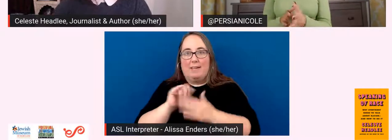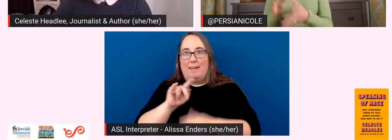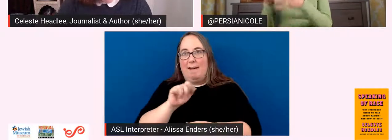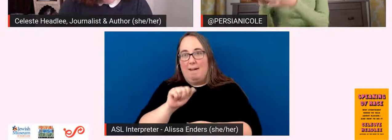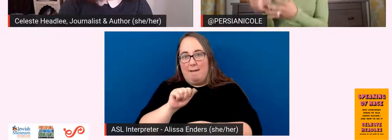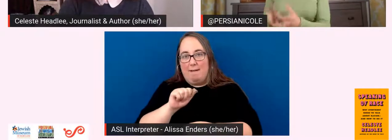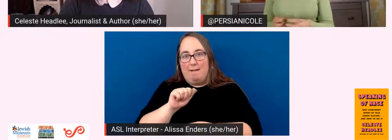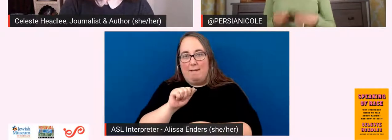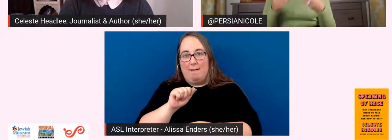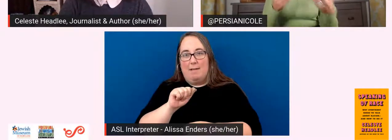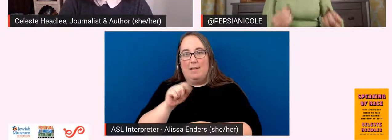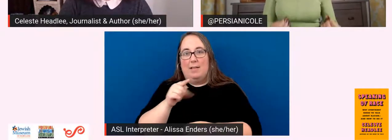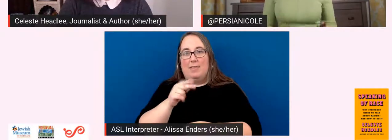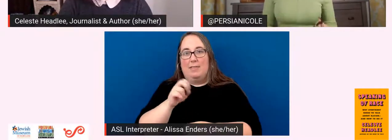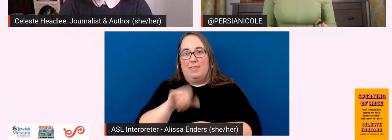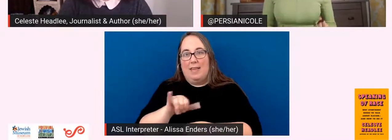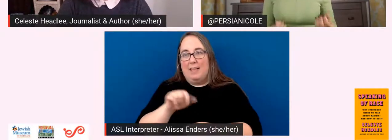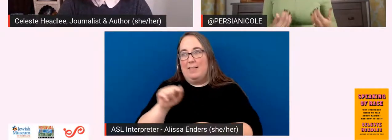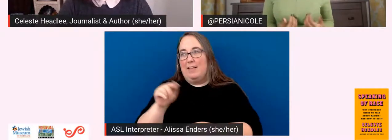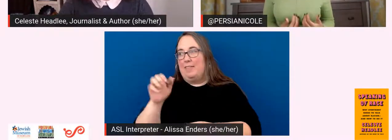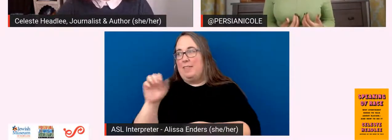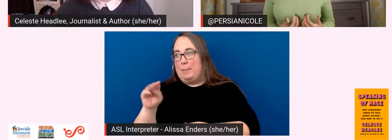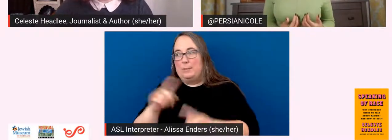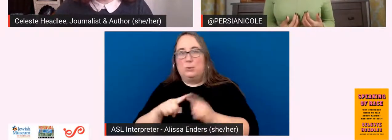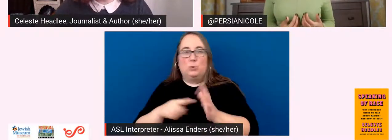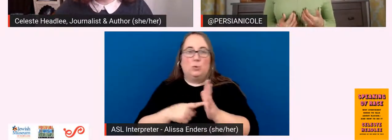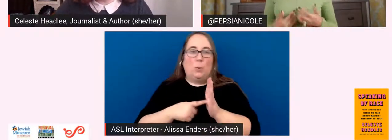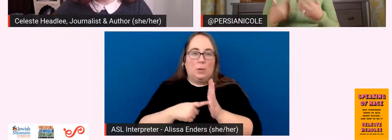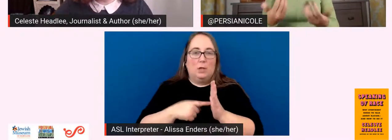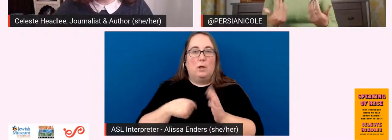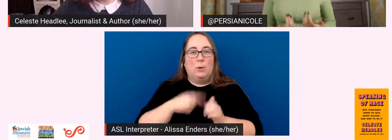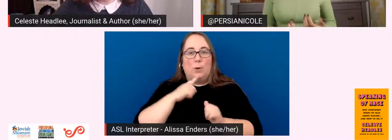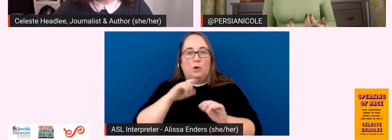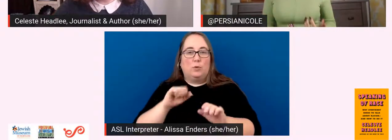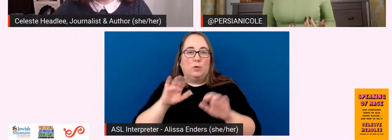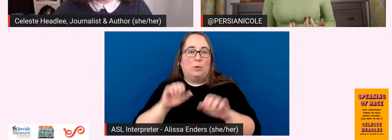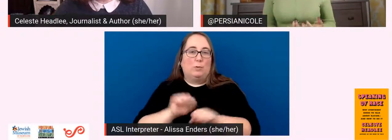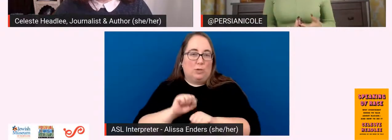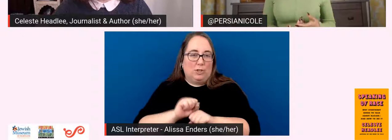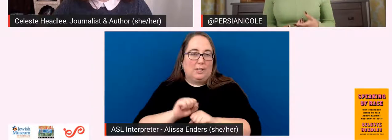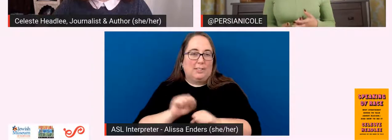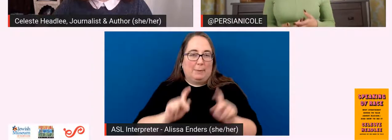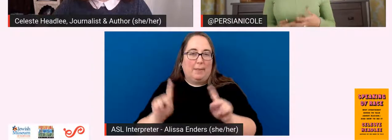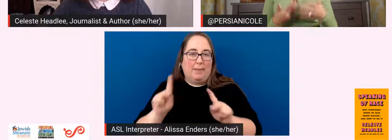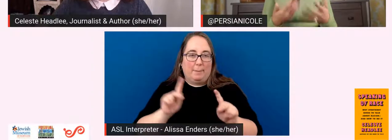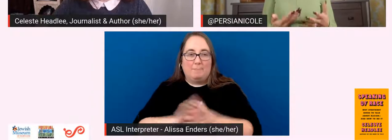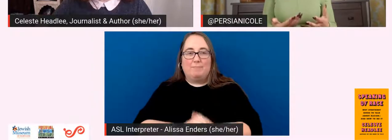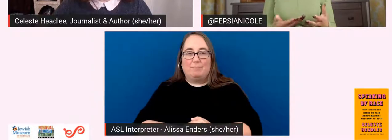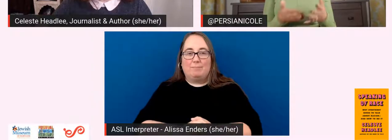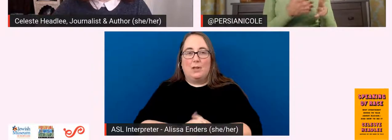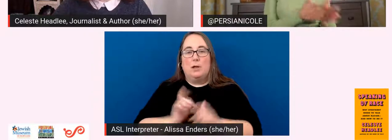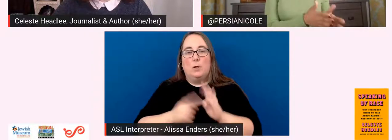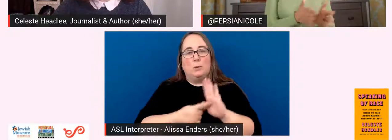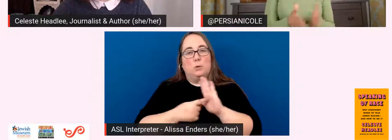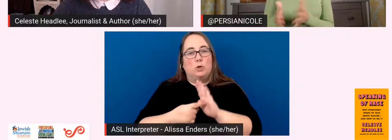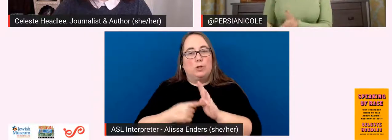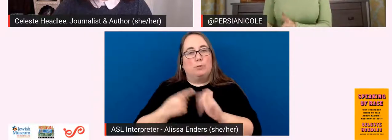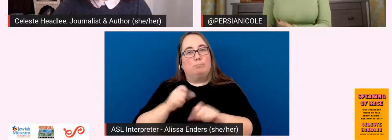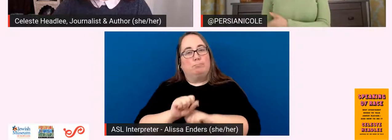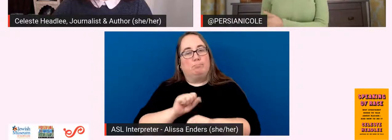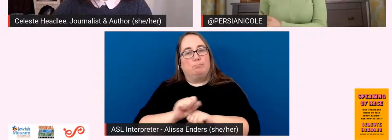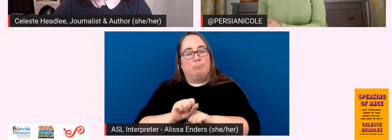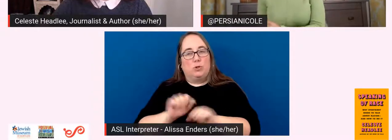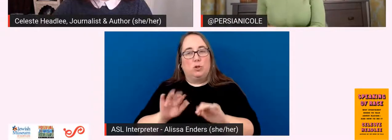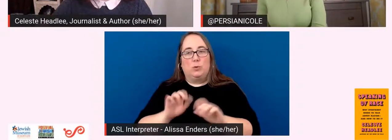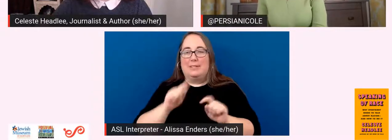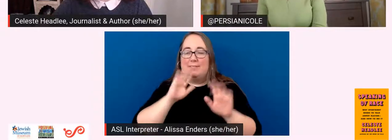like, you know, like they, like them, to show us that we are doing great as people, and to show you that the work that you're putting in